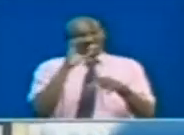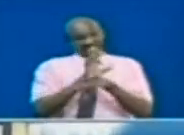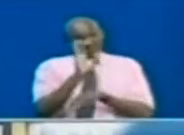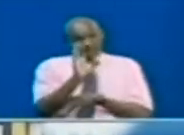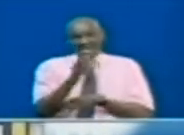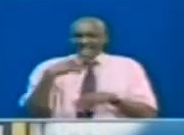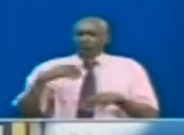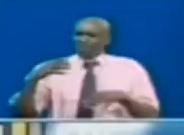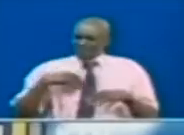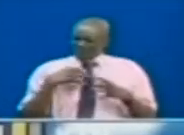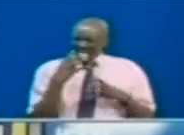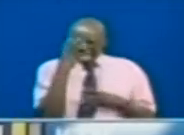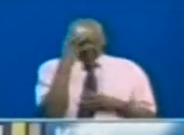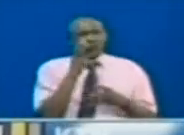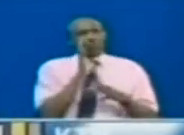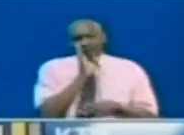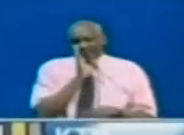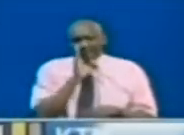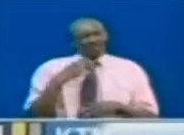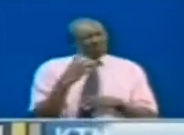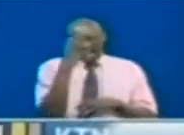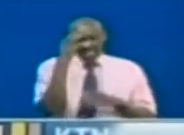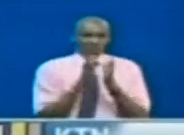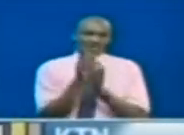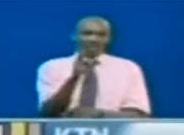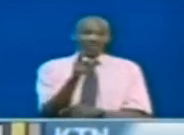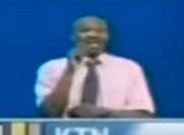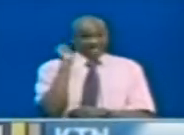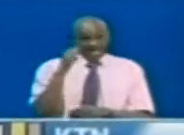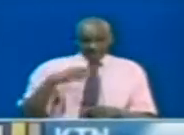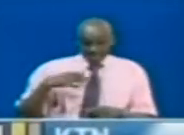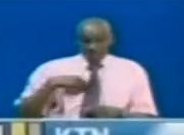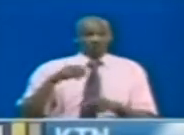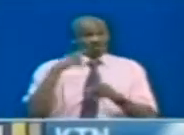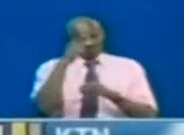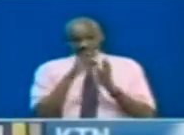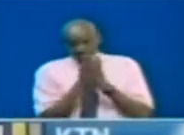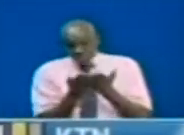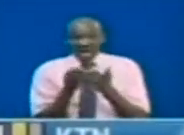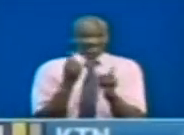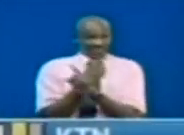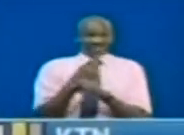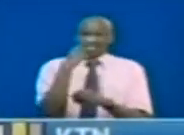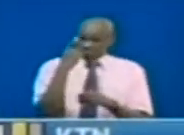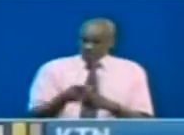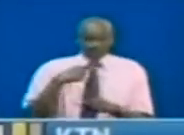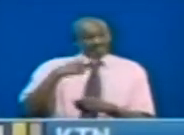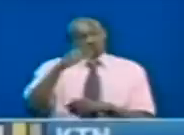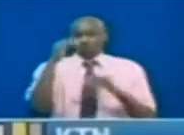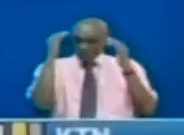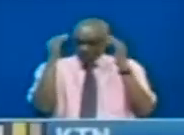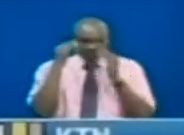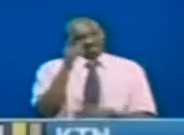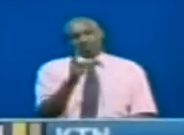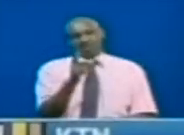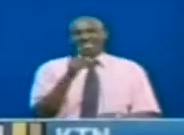generated overwhelming rage from Kenyans. Kenyans, especially on social media, are now calling for the prosecution of the